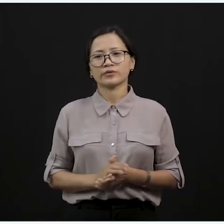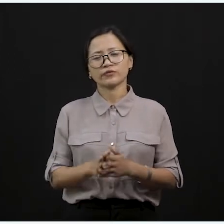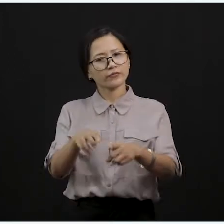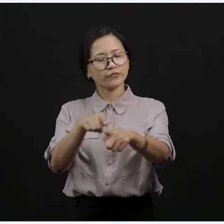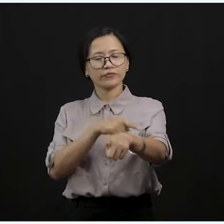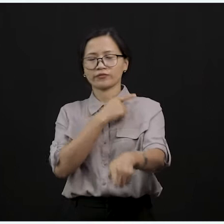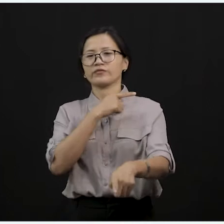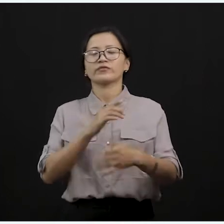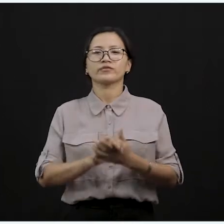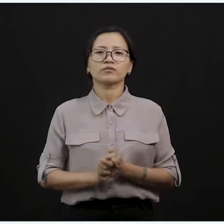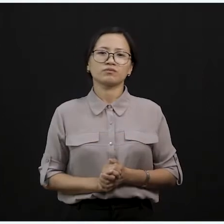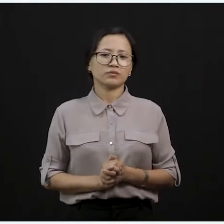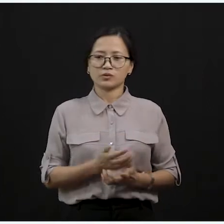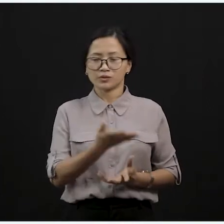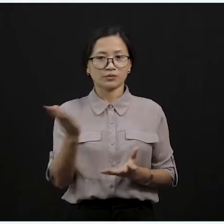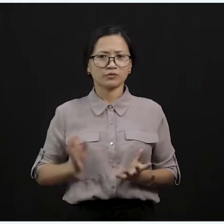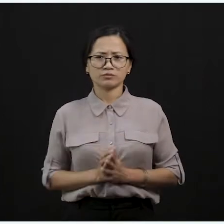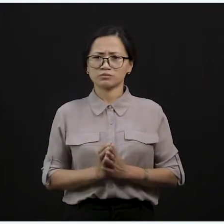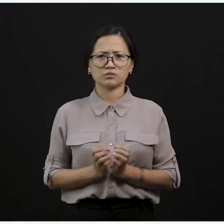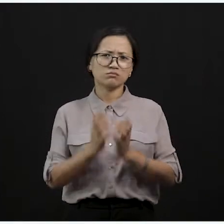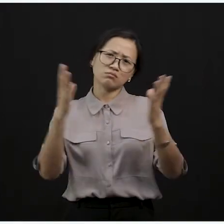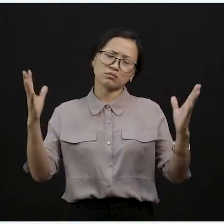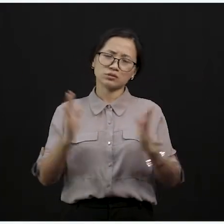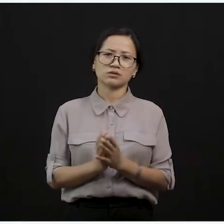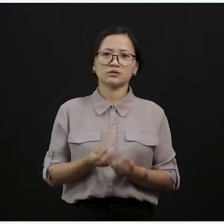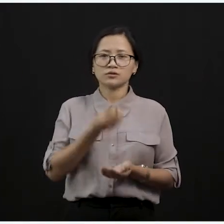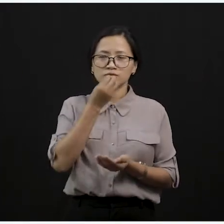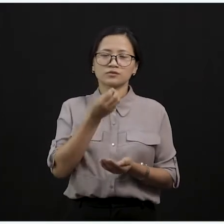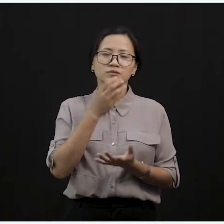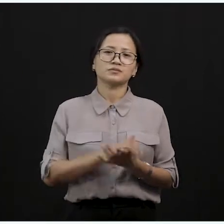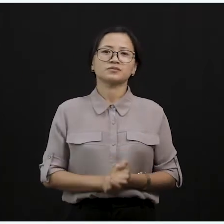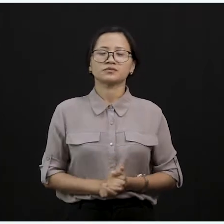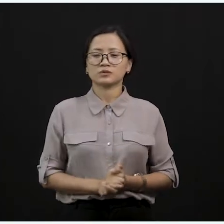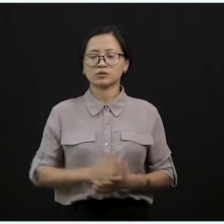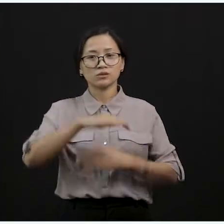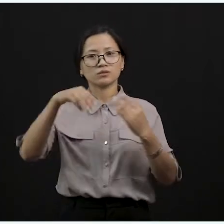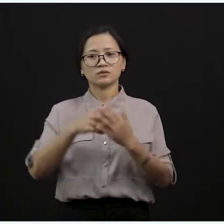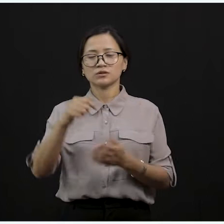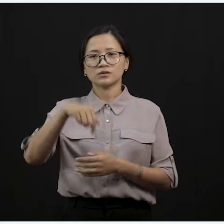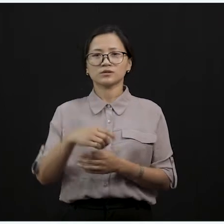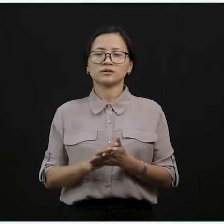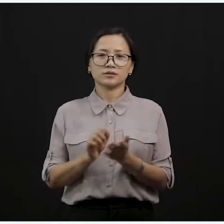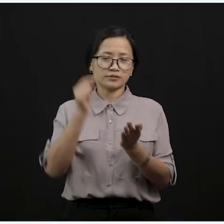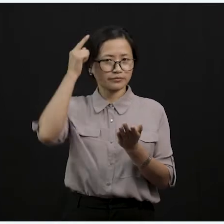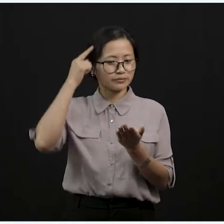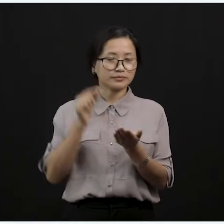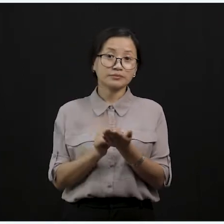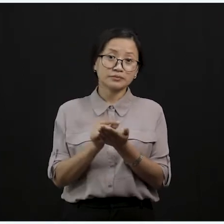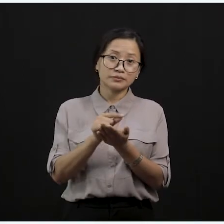long. And there won't be enough food. So all these ants, they are